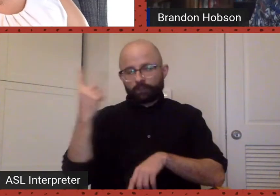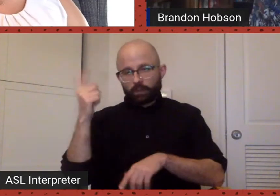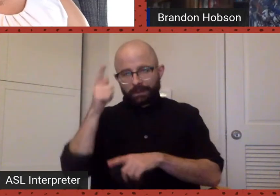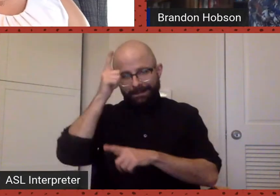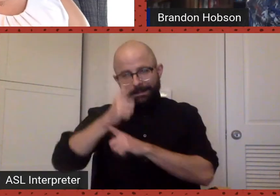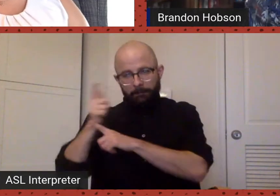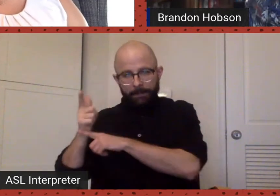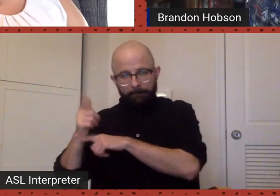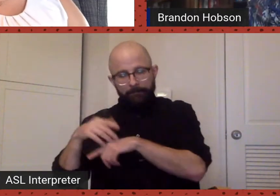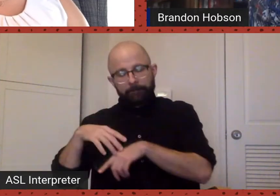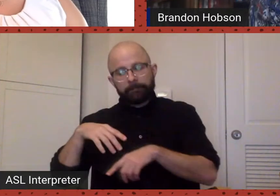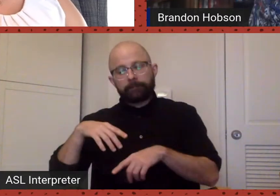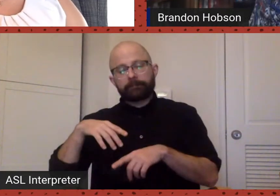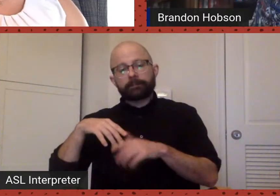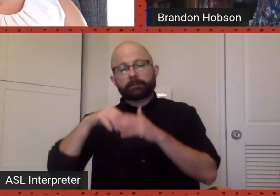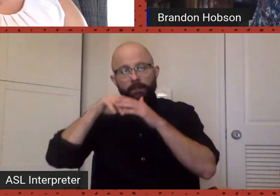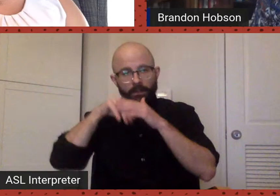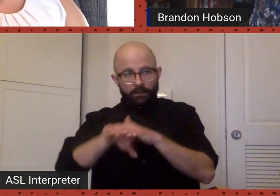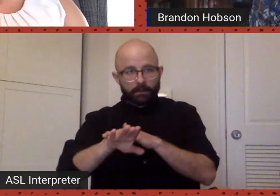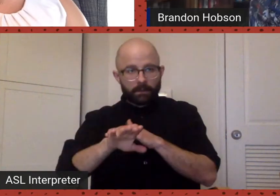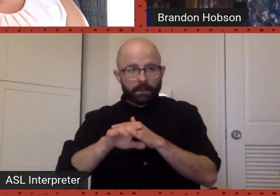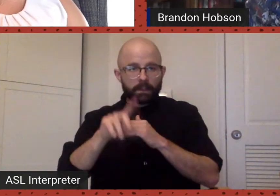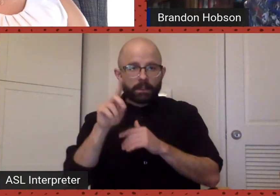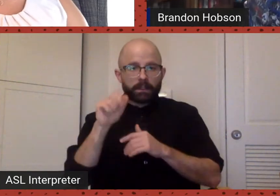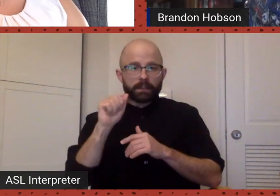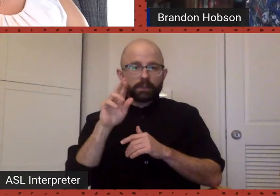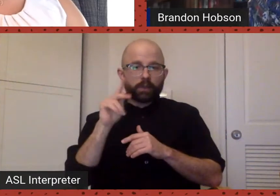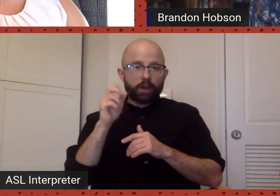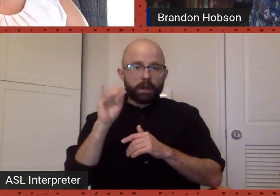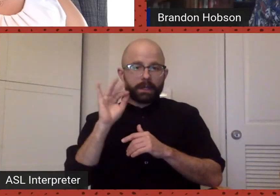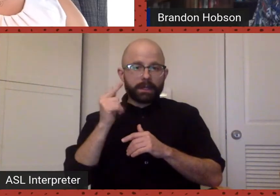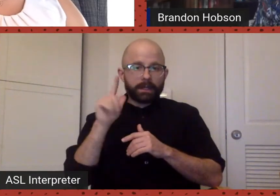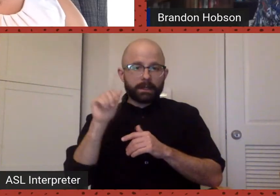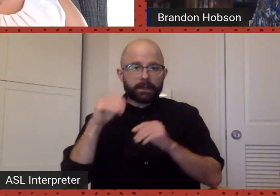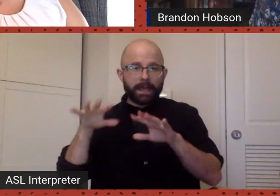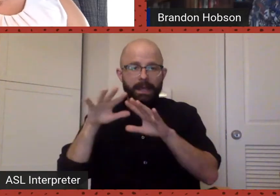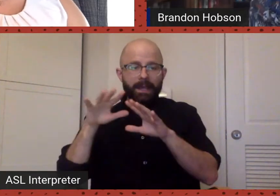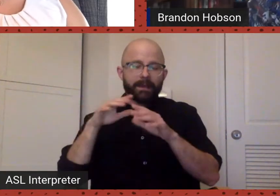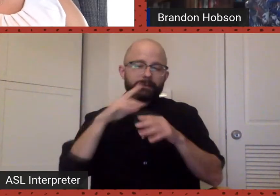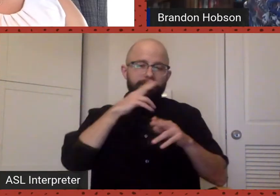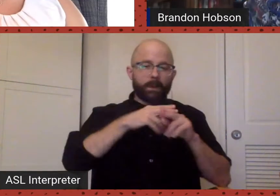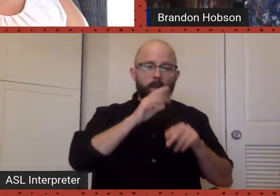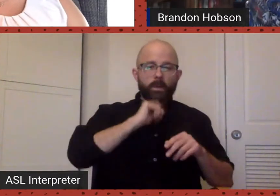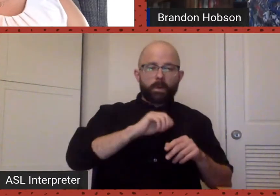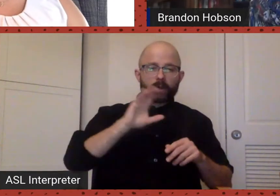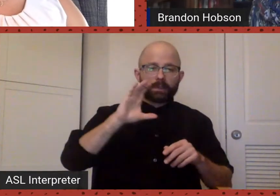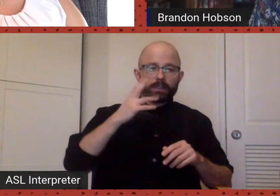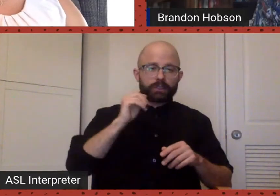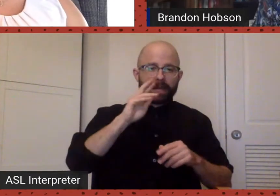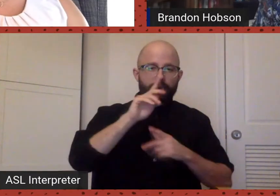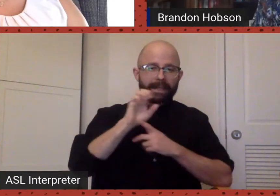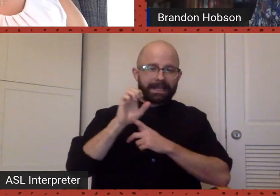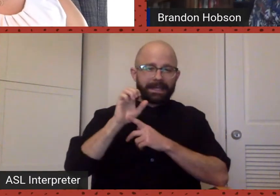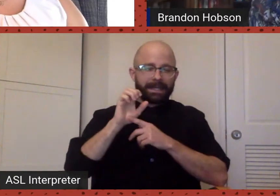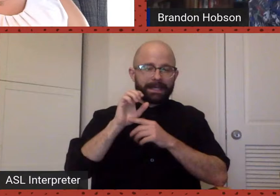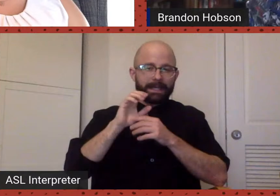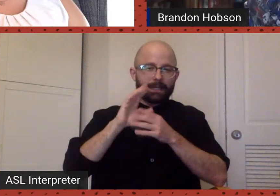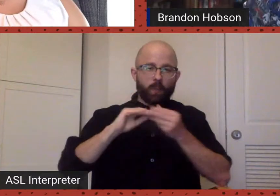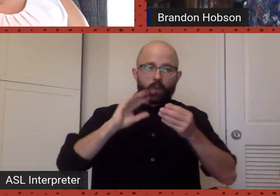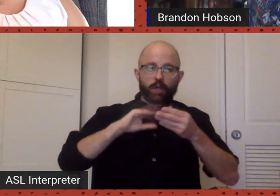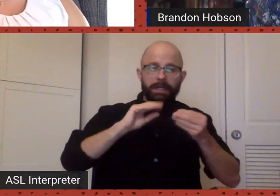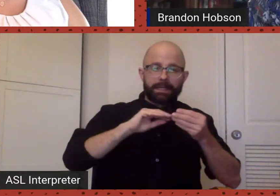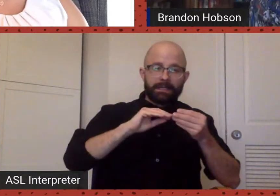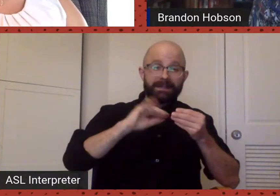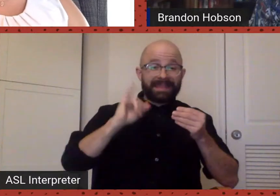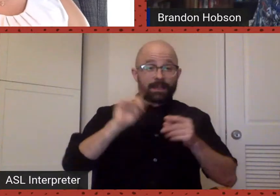the Darkening Land, which is mentioned in the old Cherokee traditional stories as a place where souls go until justice is